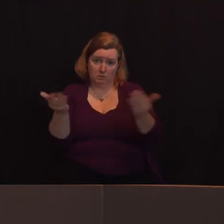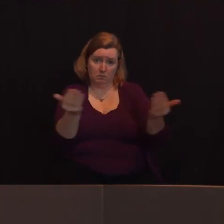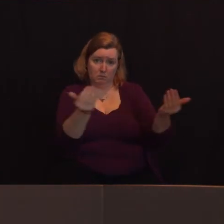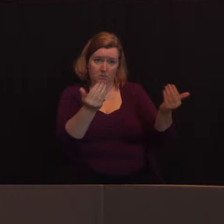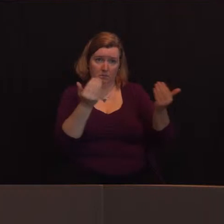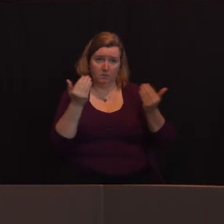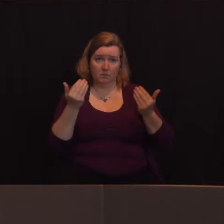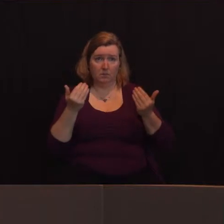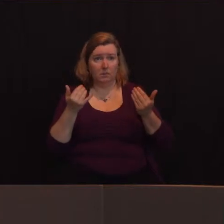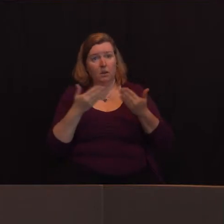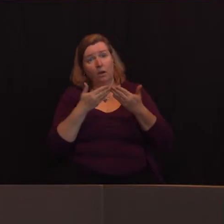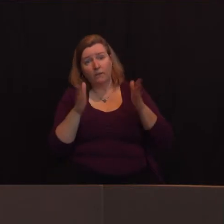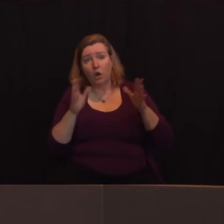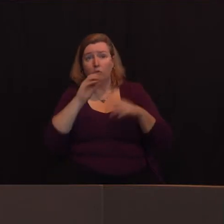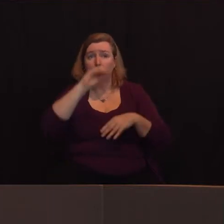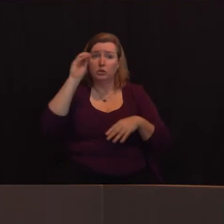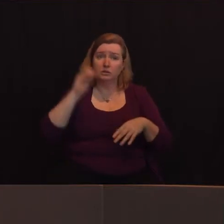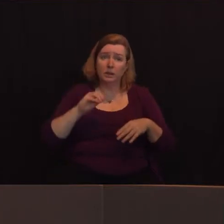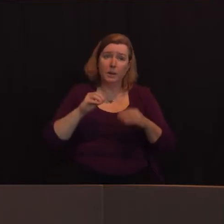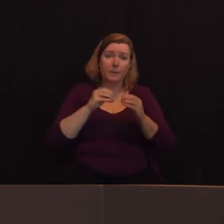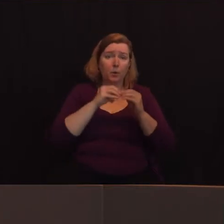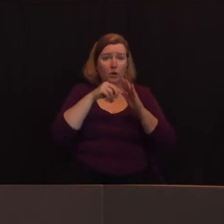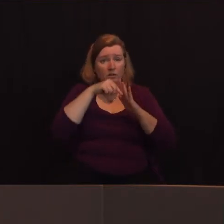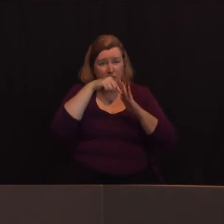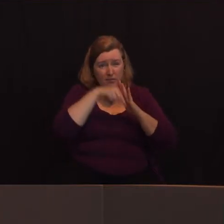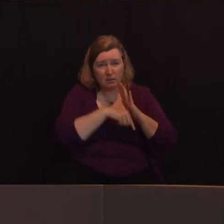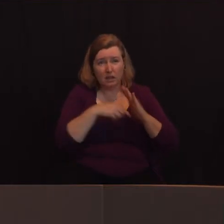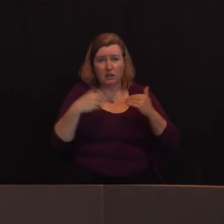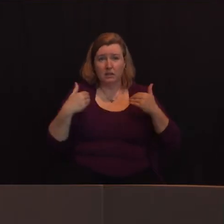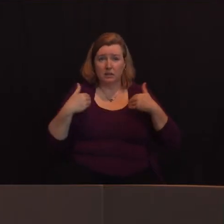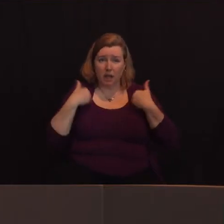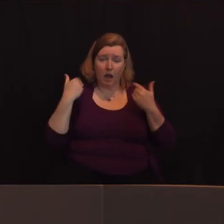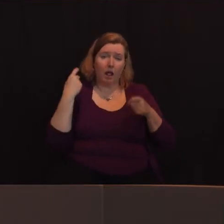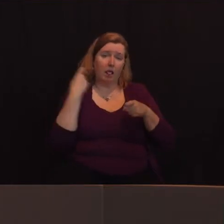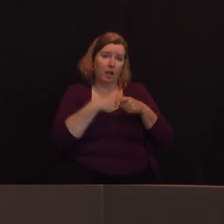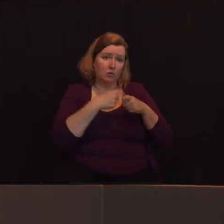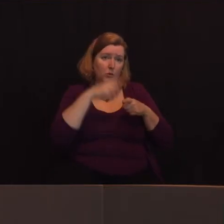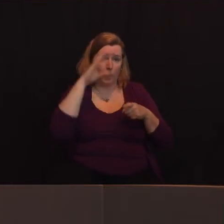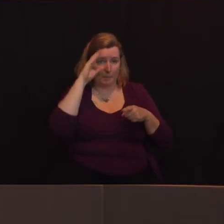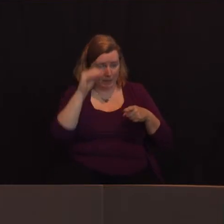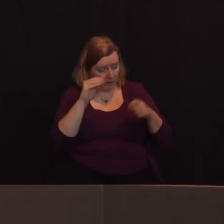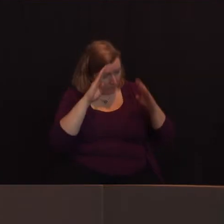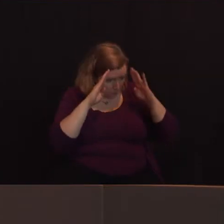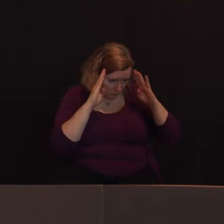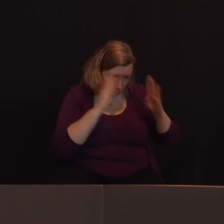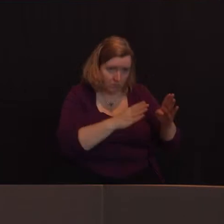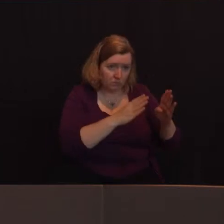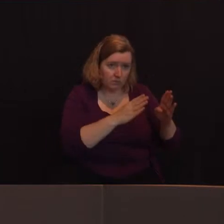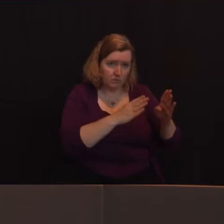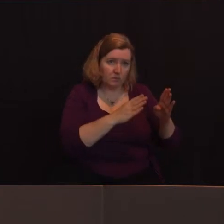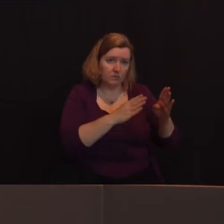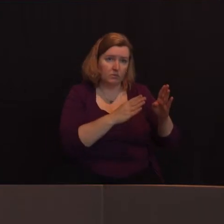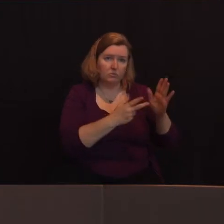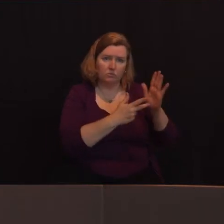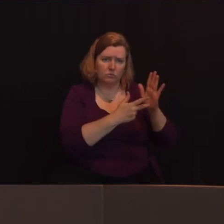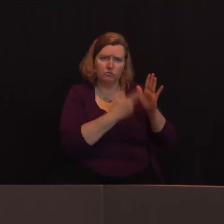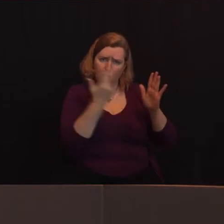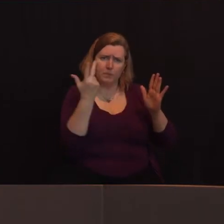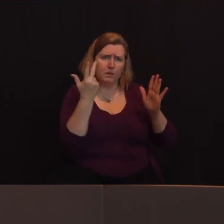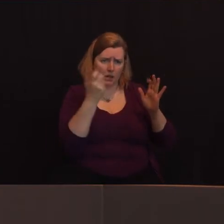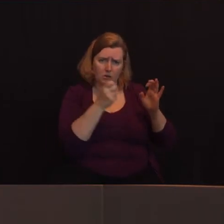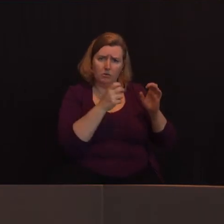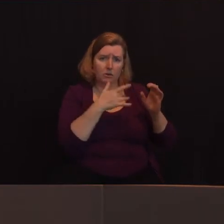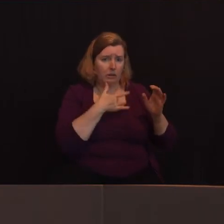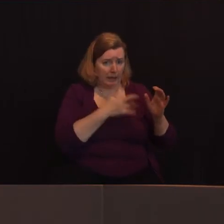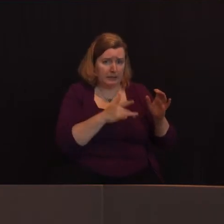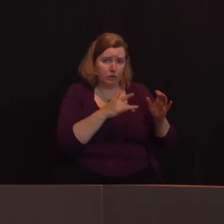demographic. If we get deeper, it's young Hispanic men we need to pay attention to. They're 3 times more likely to die from COVID than